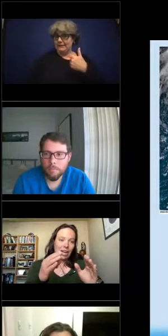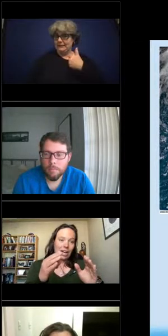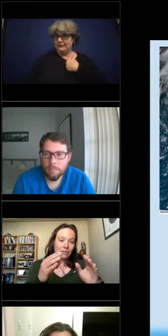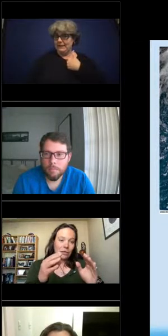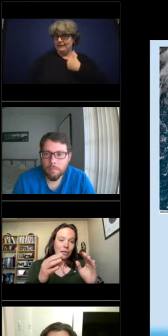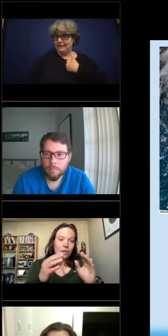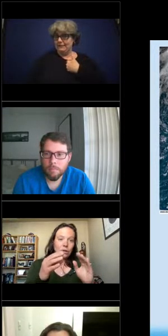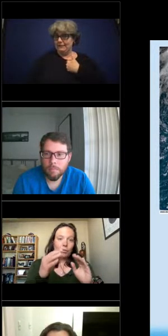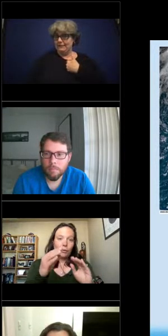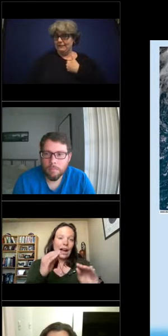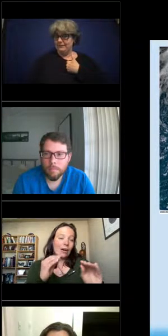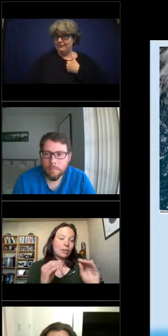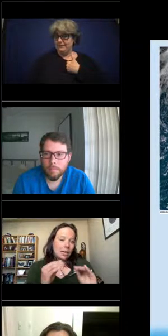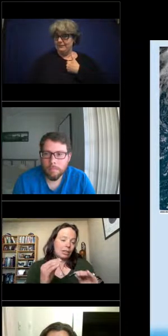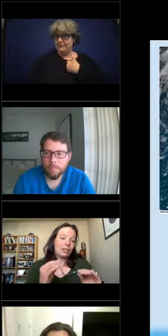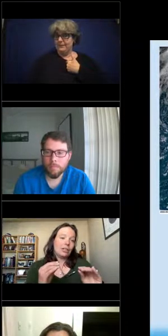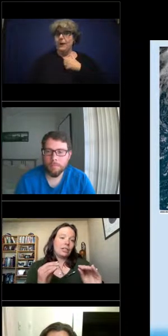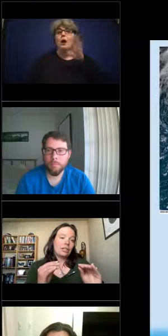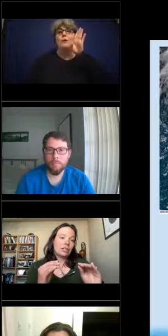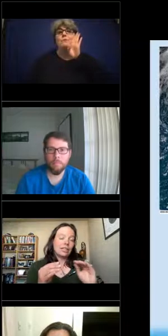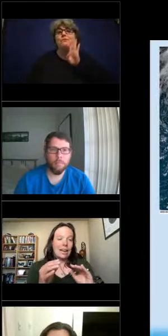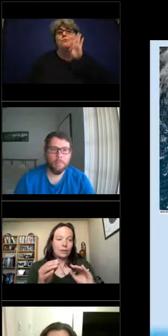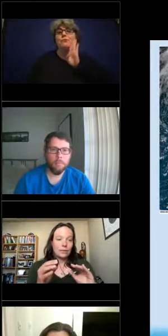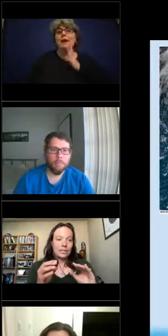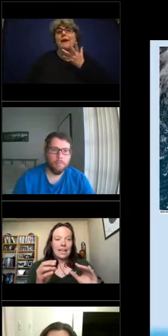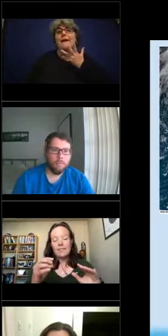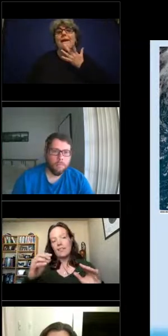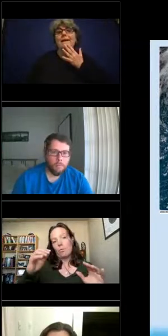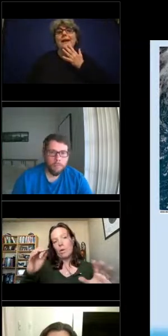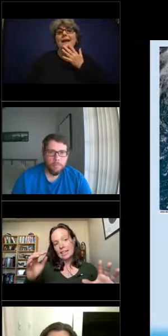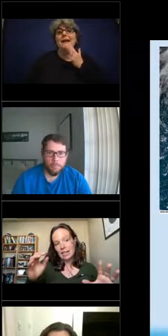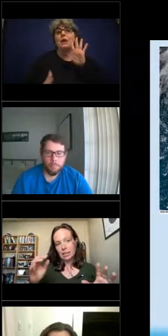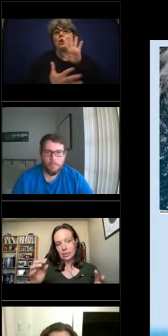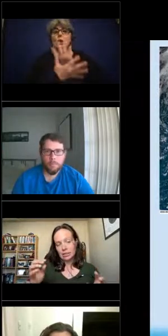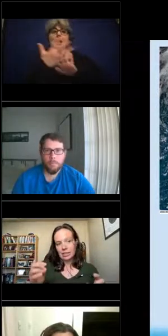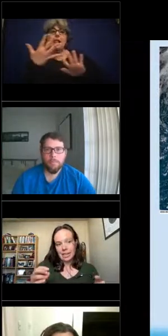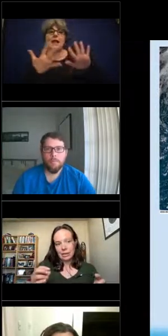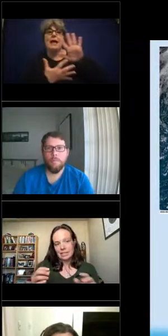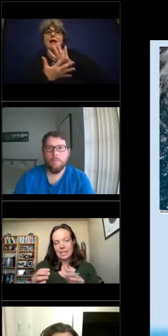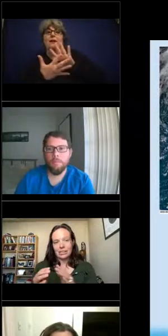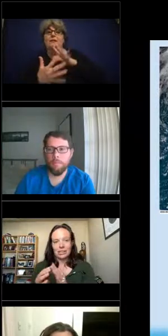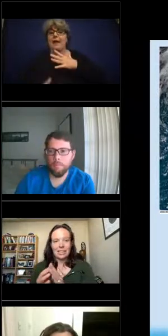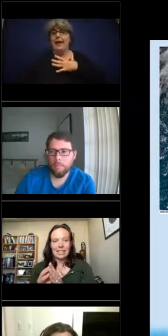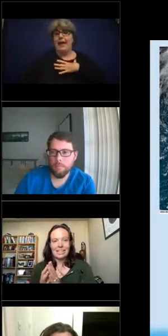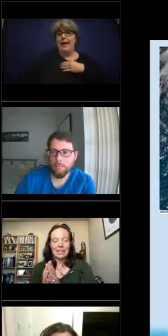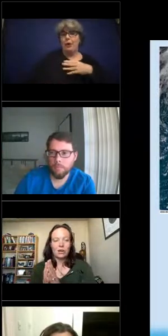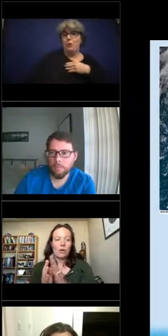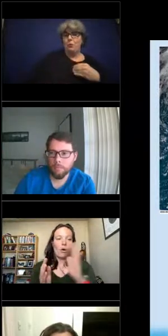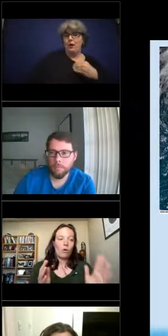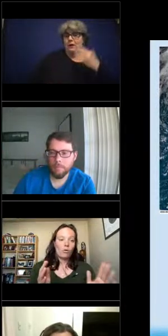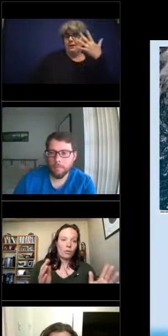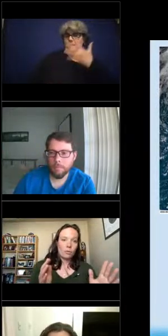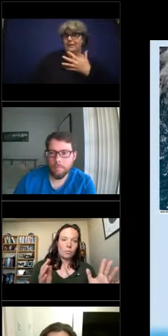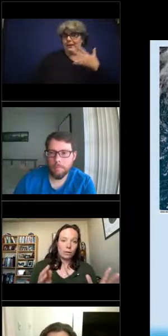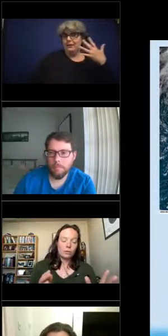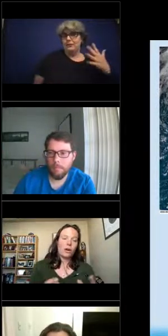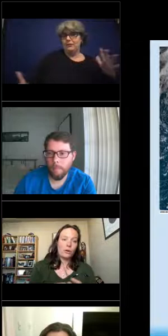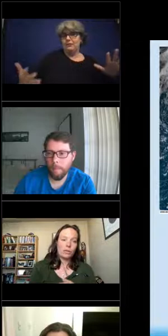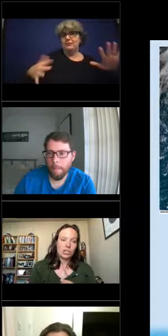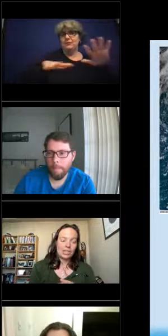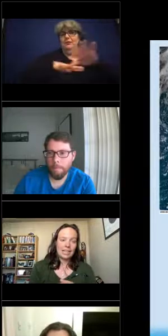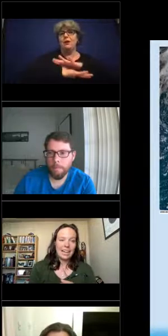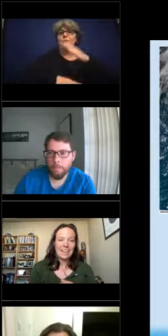there's a lot of brown colored clouds and then white colored clouds that look like they go over the